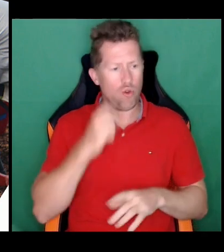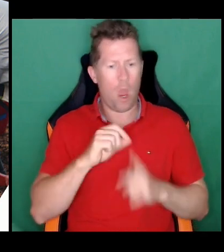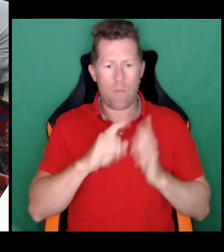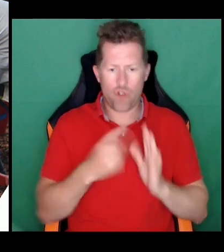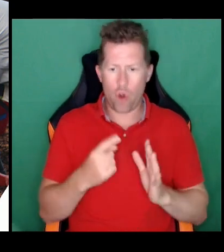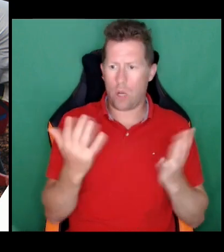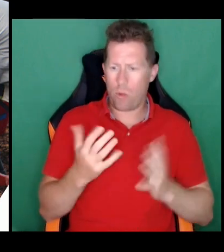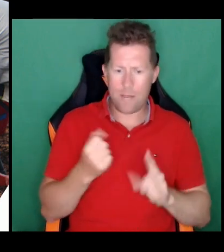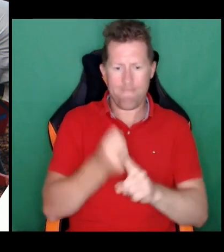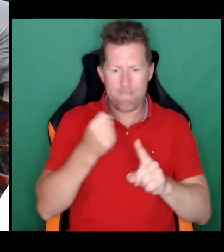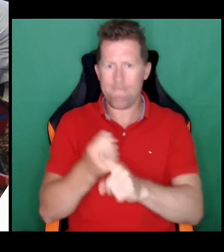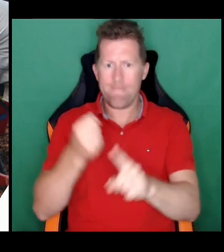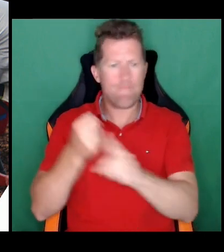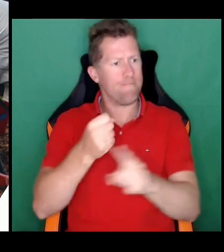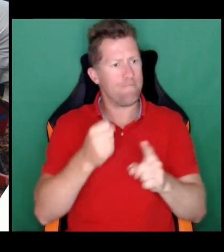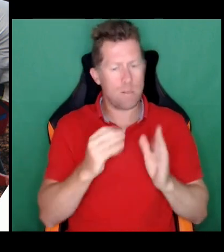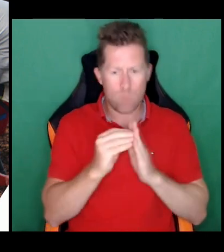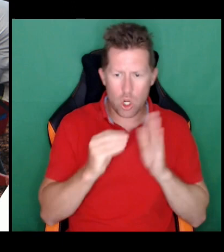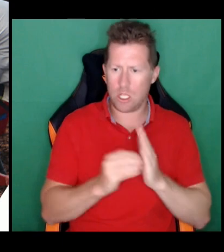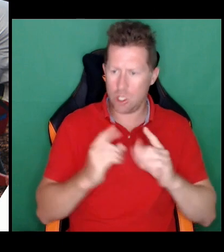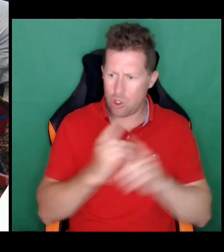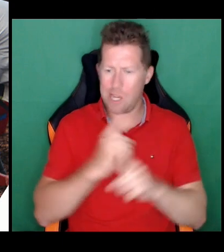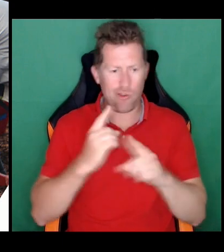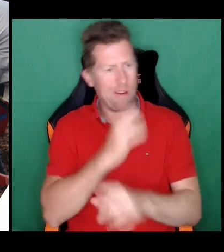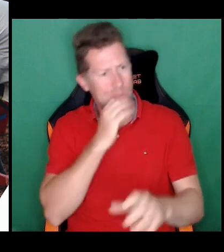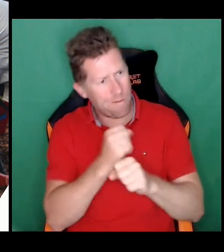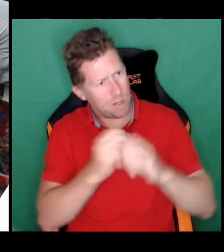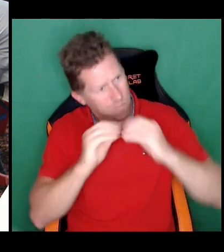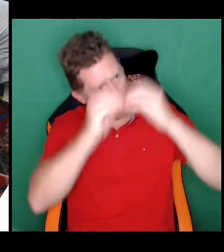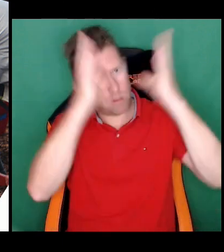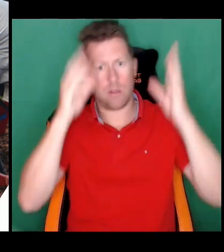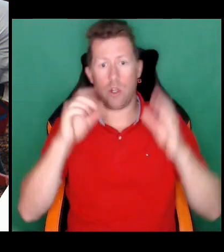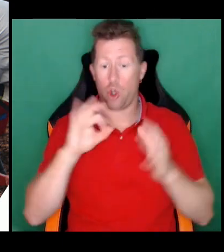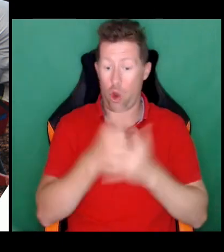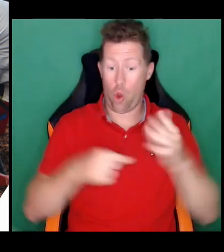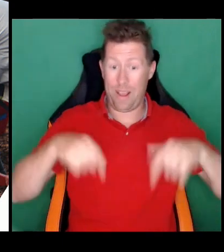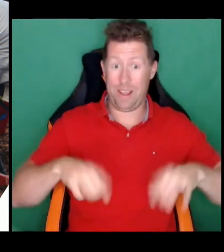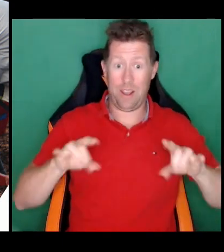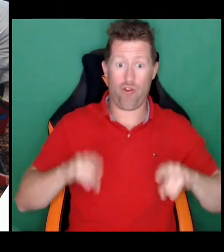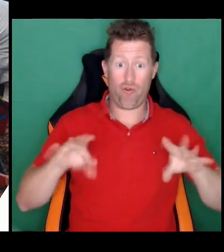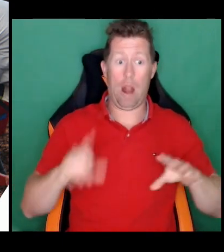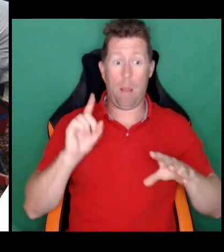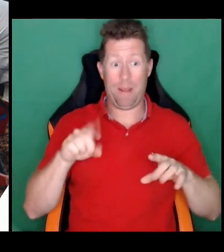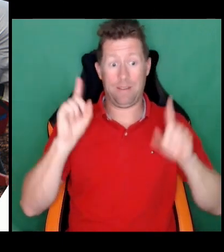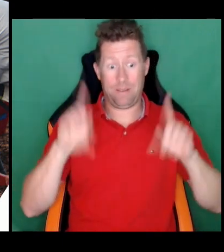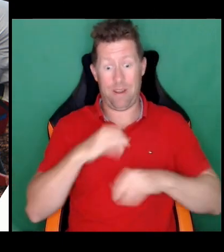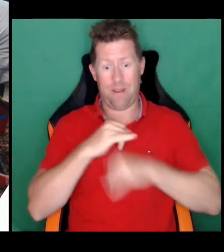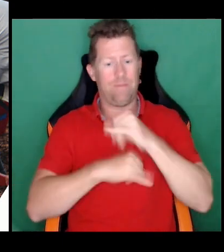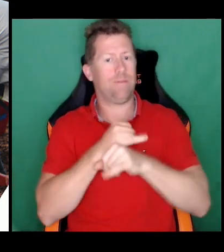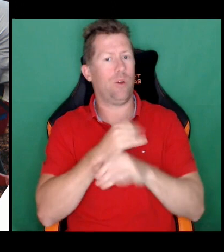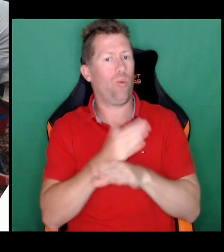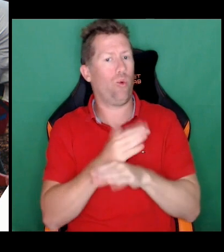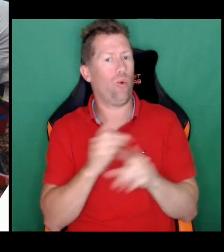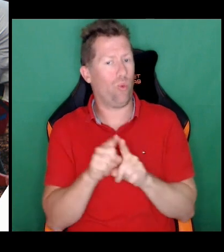work with non-government organisations and government, both here in Australia, and increasingly we're doing quite a lot of international work as